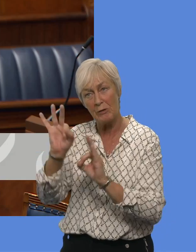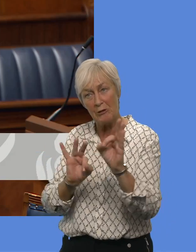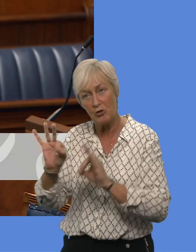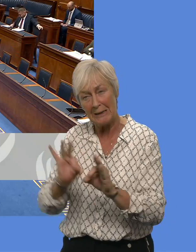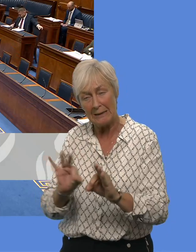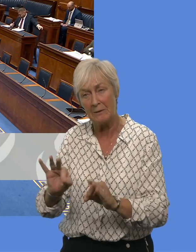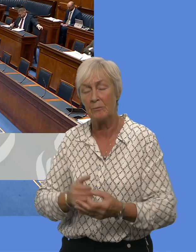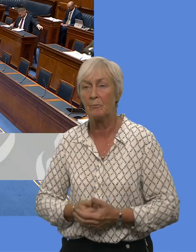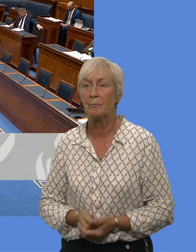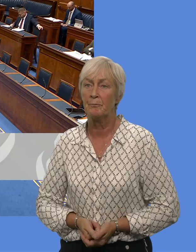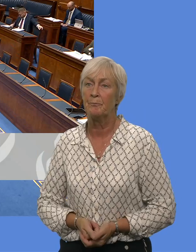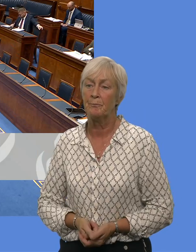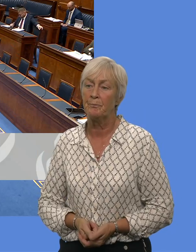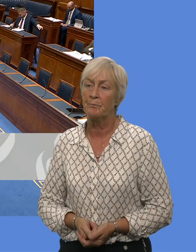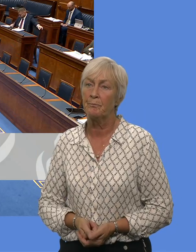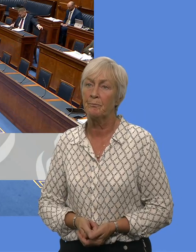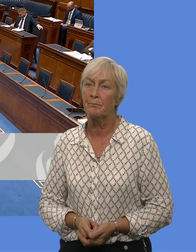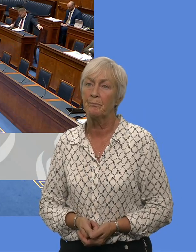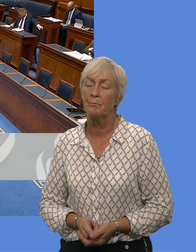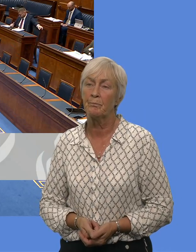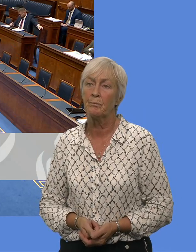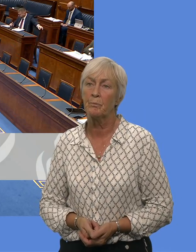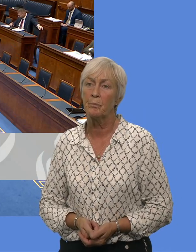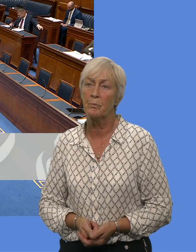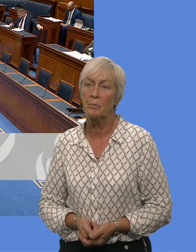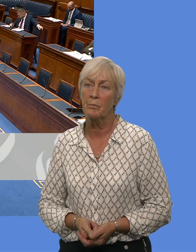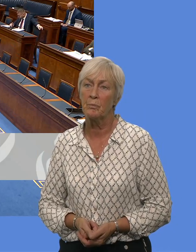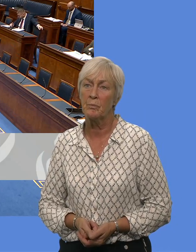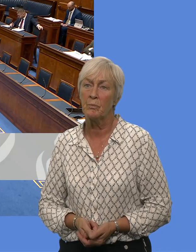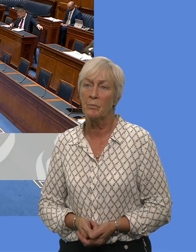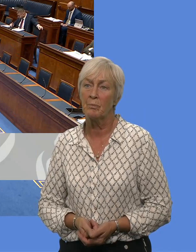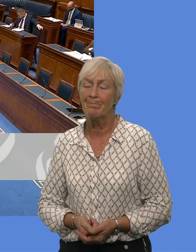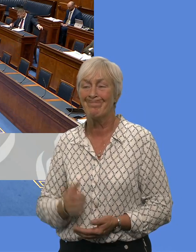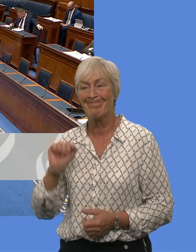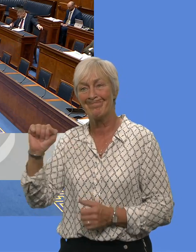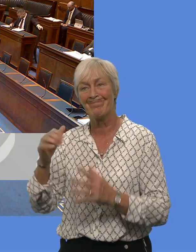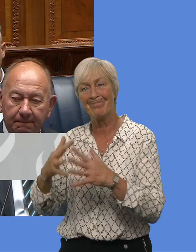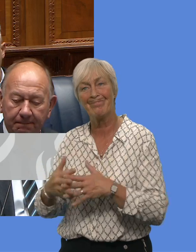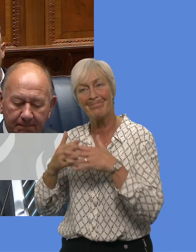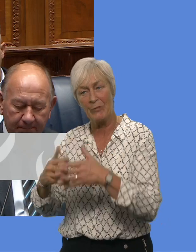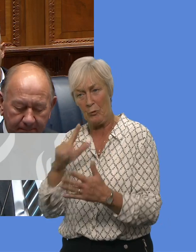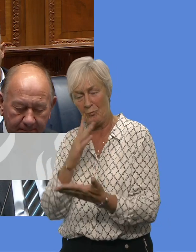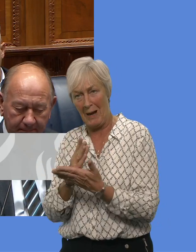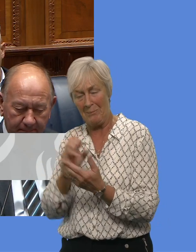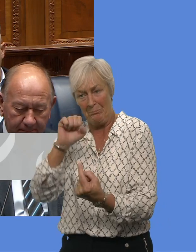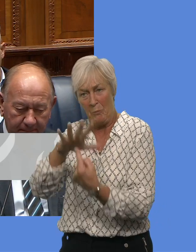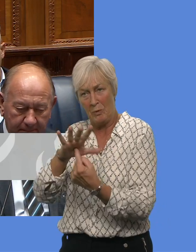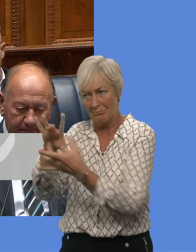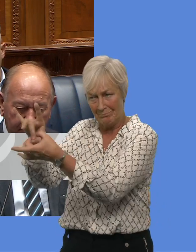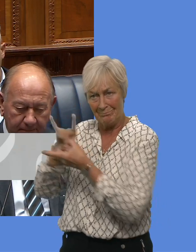Brooks. Thank you again, Mr. Speaker. The US has been a vital economic partner for Northern Ireland in terms